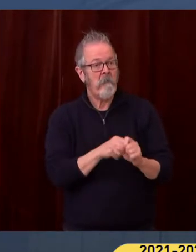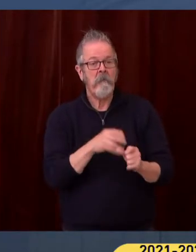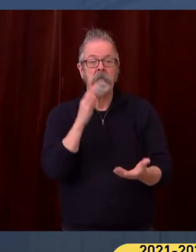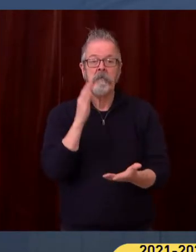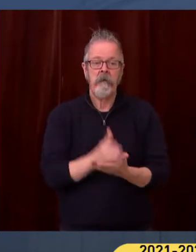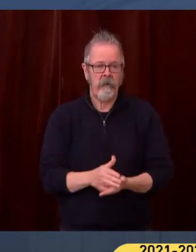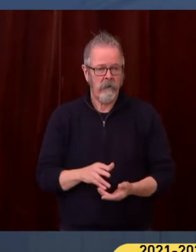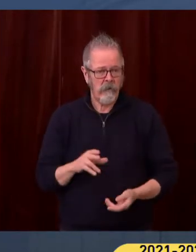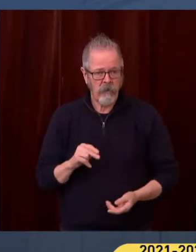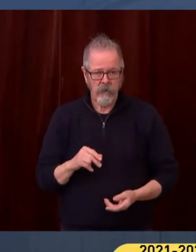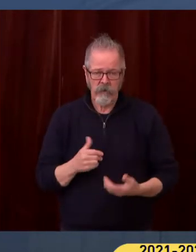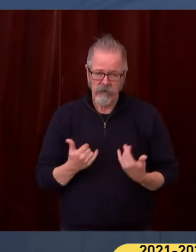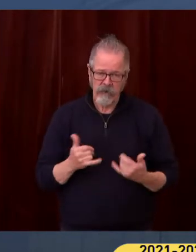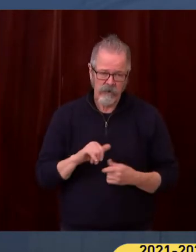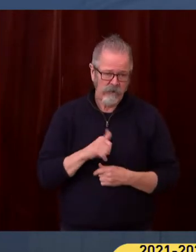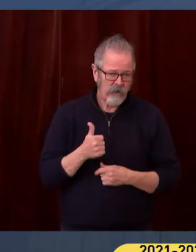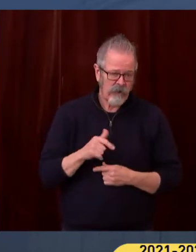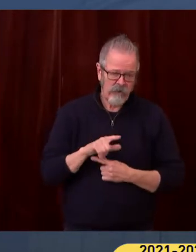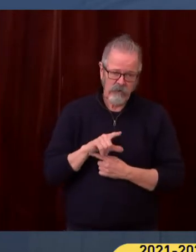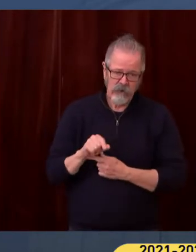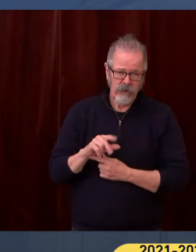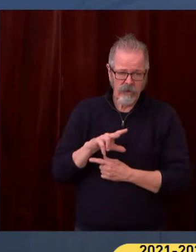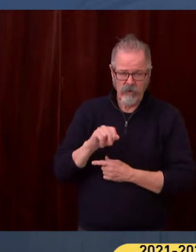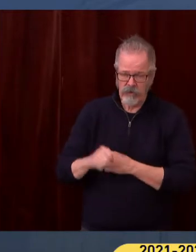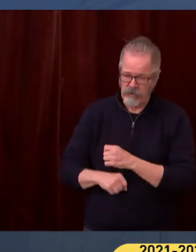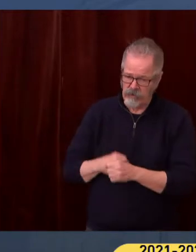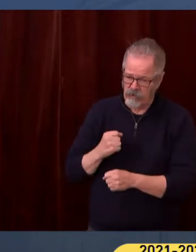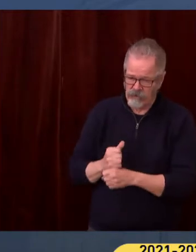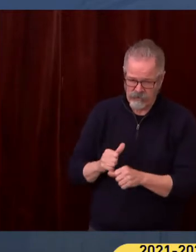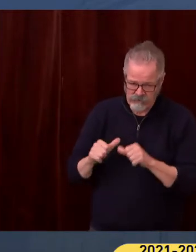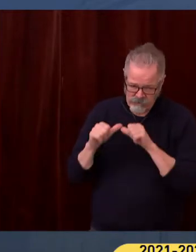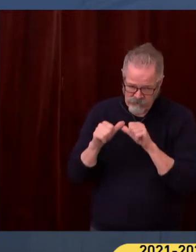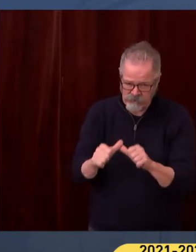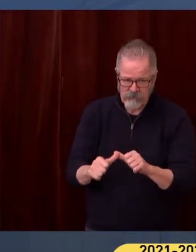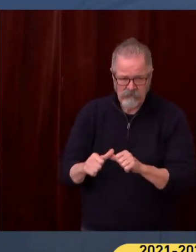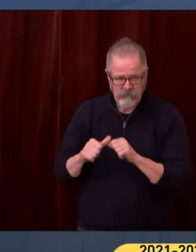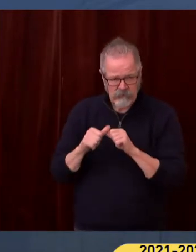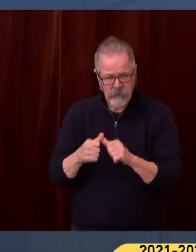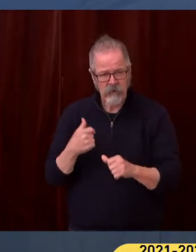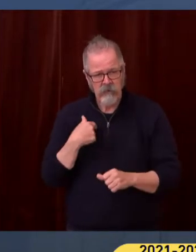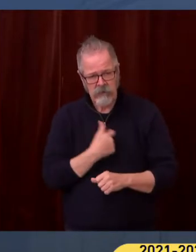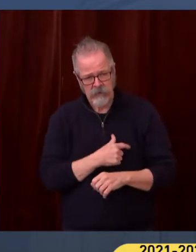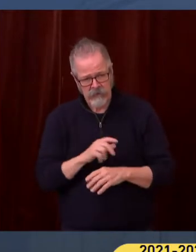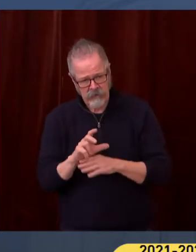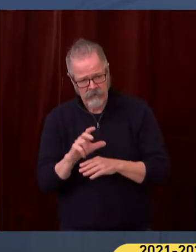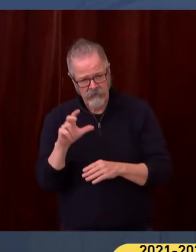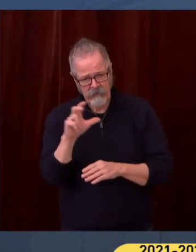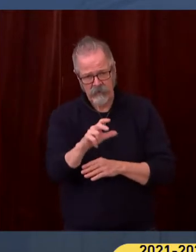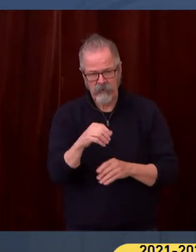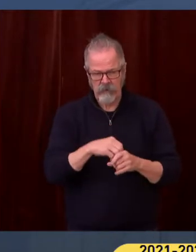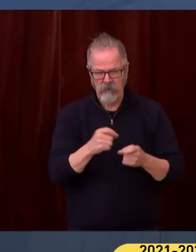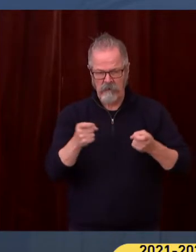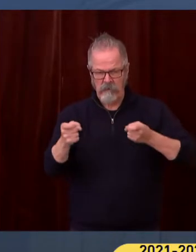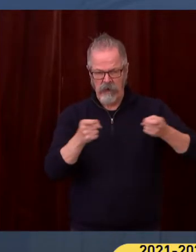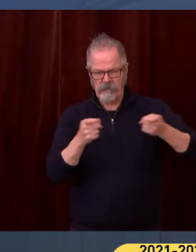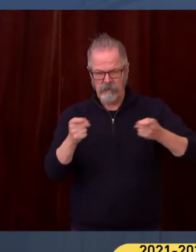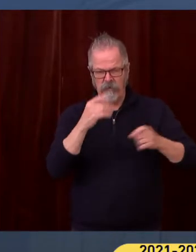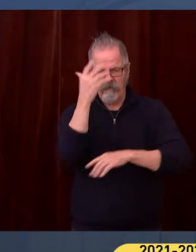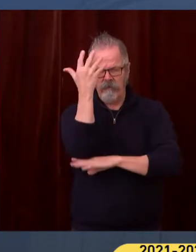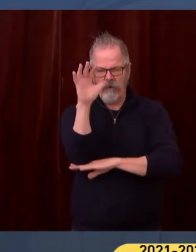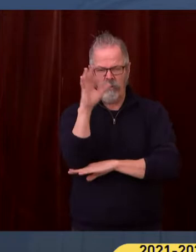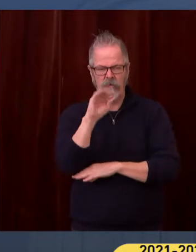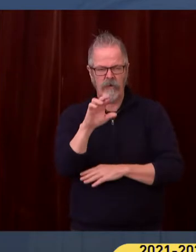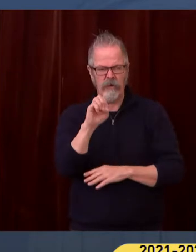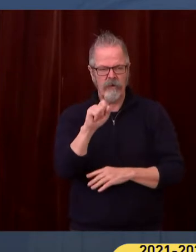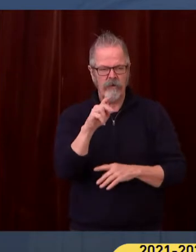we're putting increased dollars in for management of our forests as well as one of the things we can do to reduce the fire risk. But it cannot eliminate it in